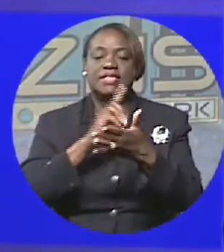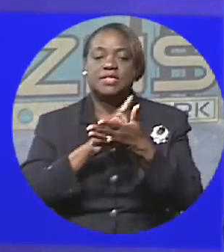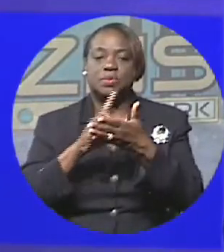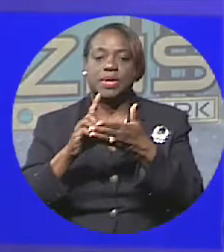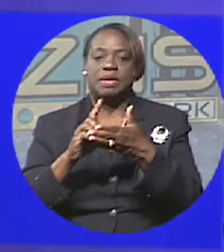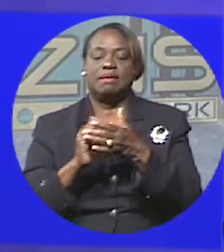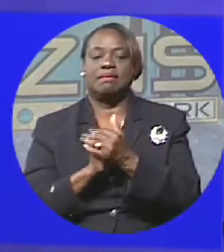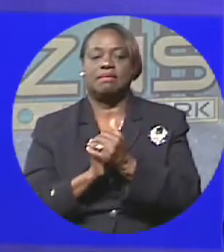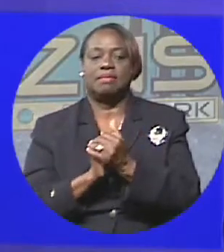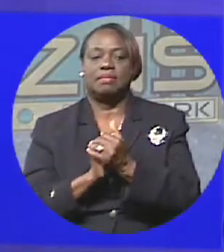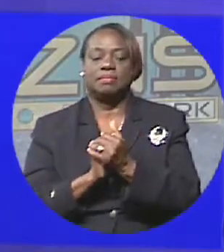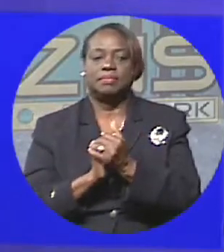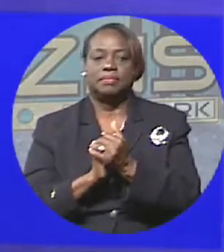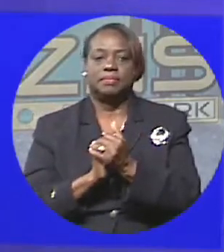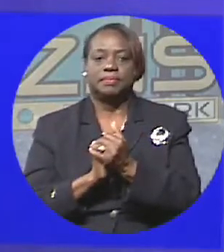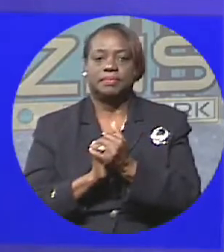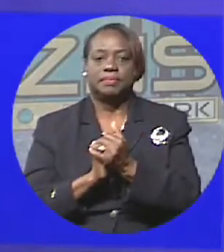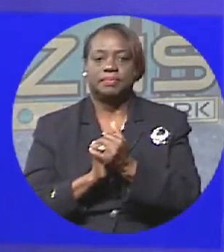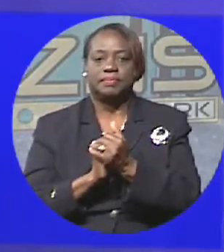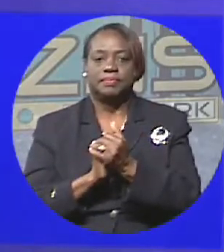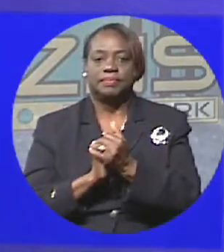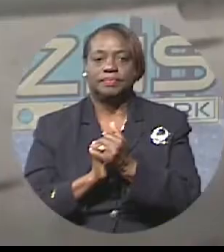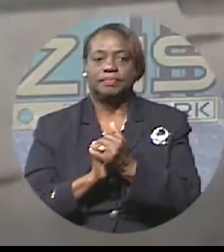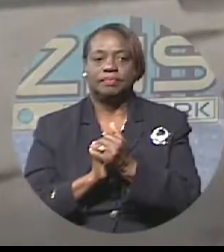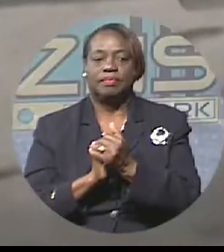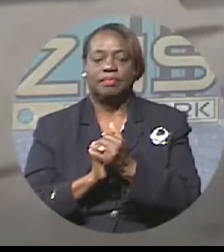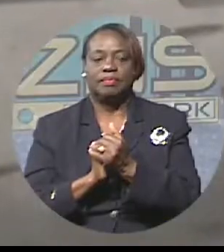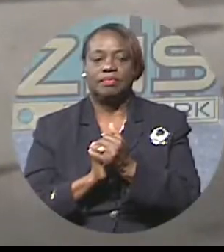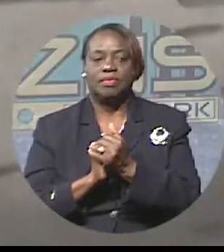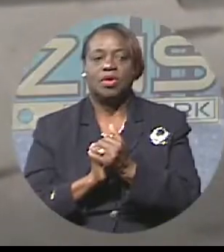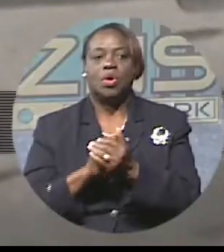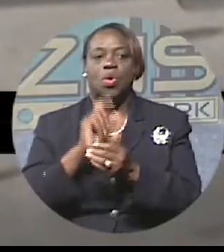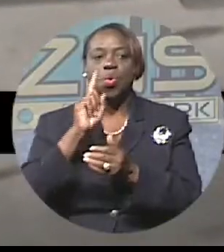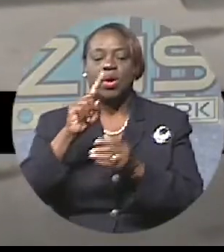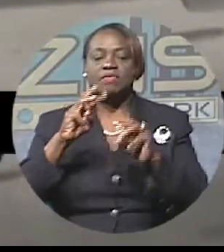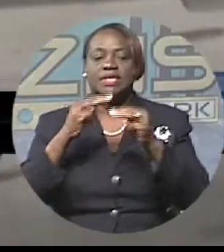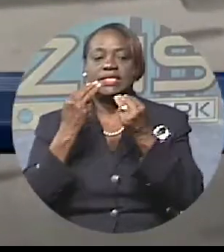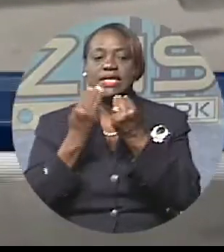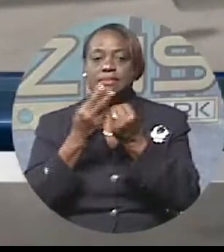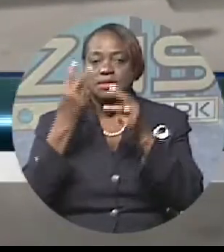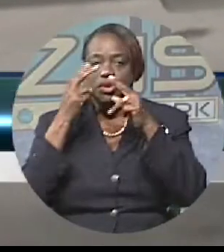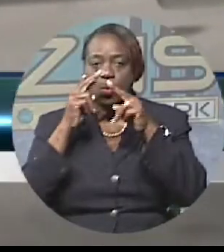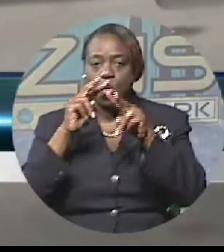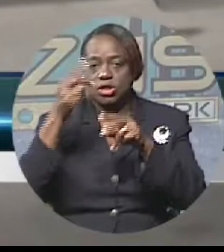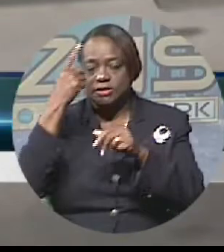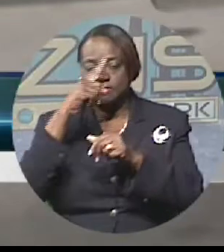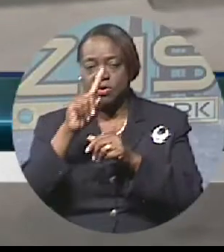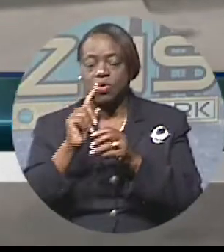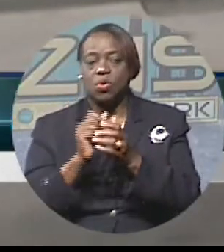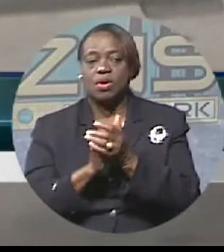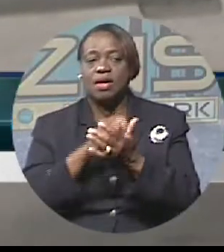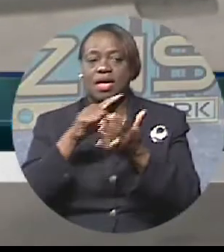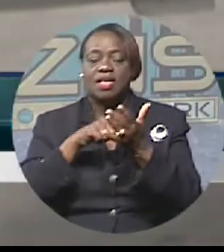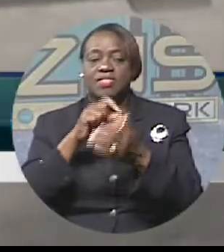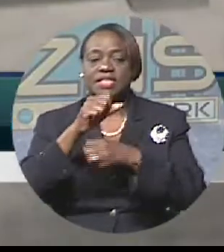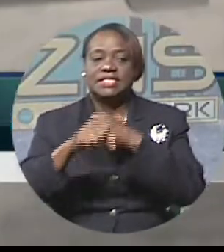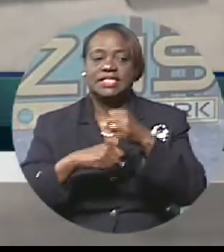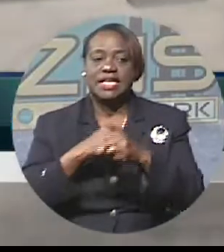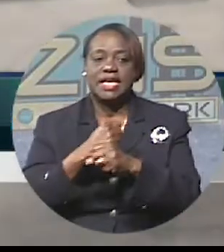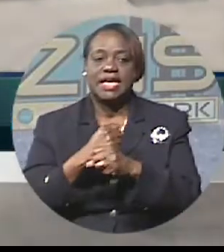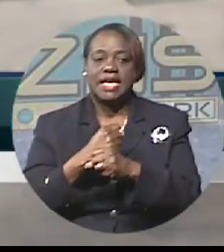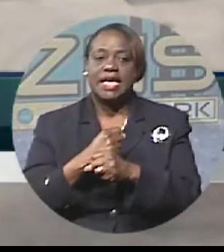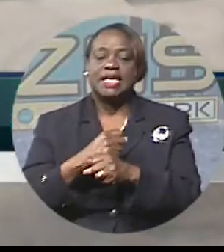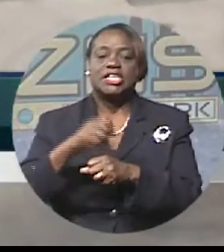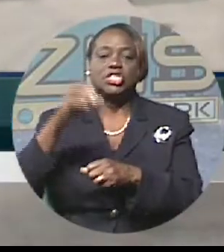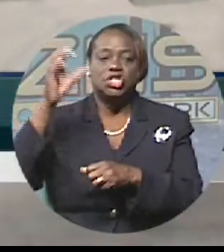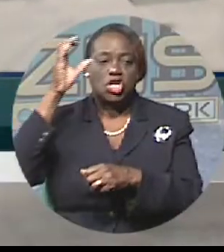with one of the contenders. Benson, one of the teams to watch for this year at the North Long Island High School Basketball Jamboree, Charles W. Sanders,